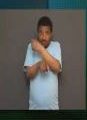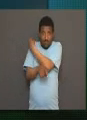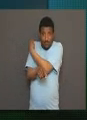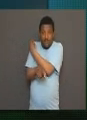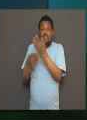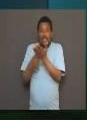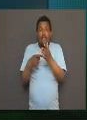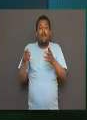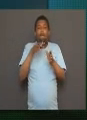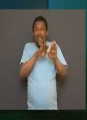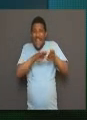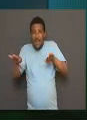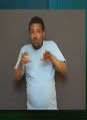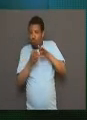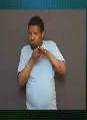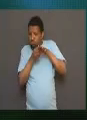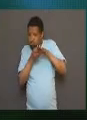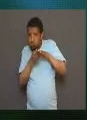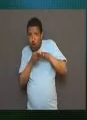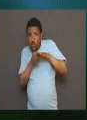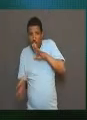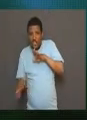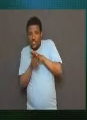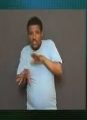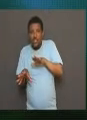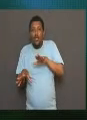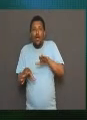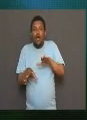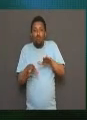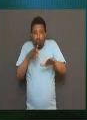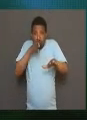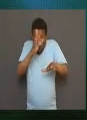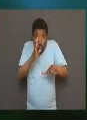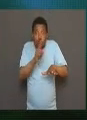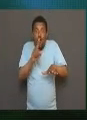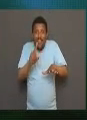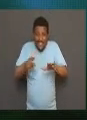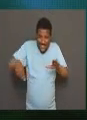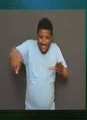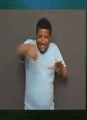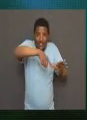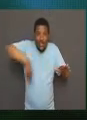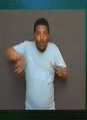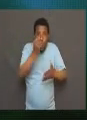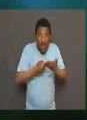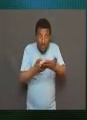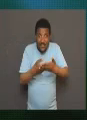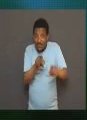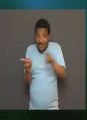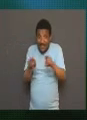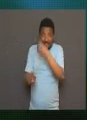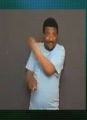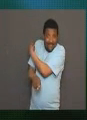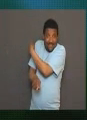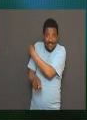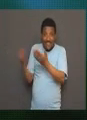planar projections produce circular maps, as you see here, and as